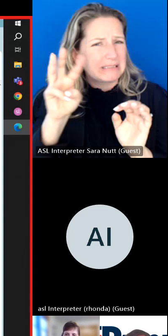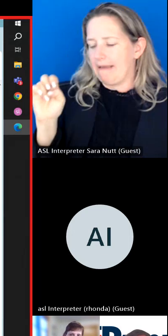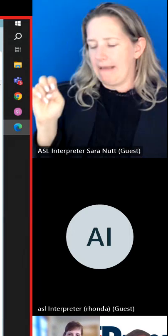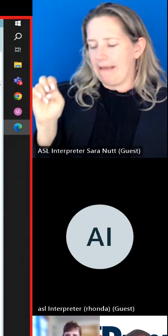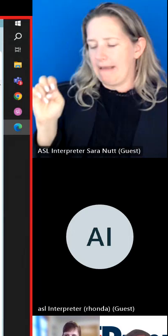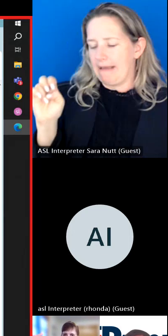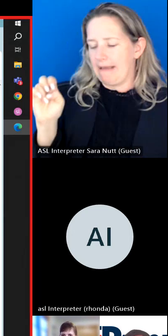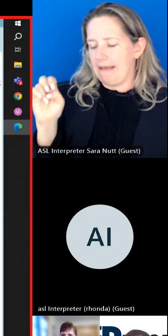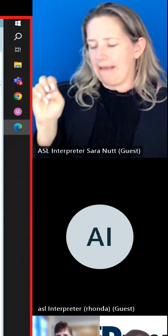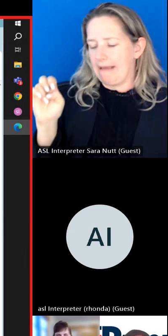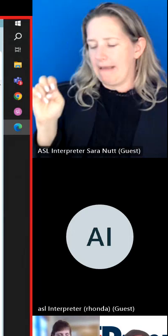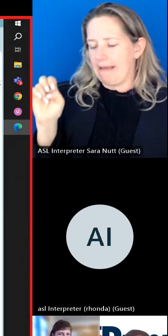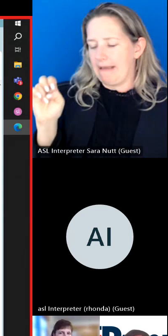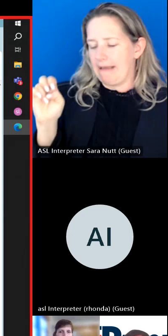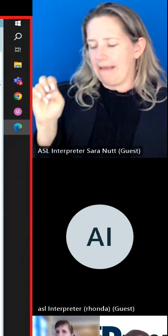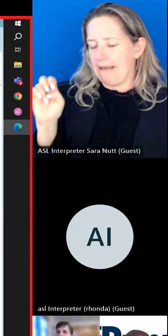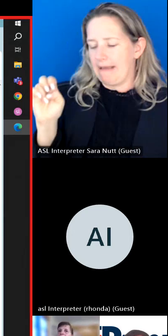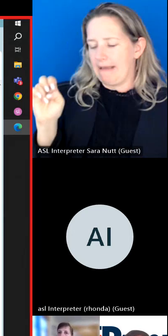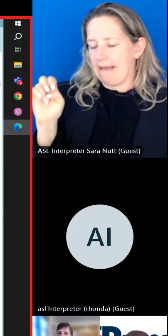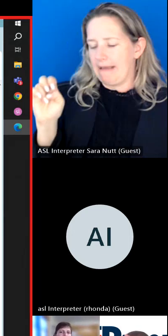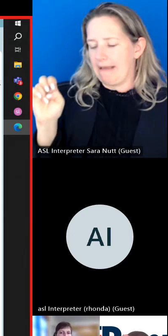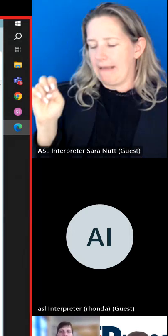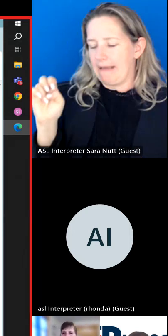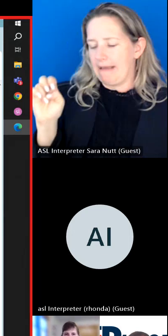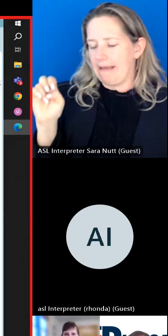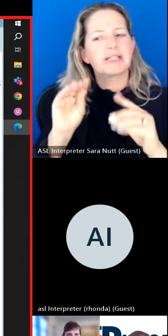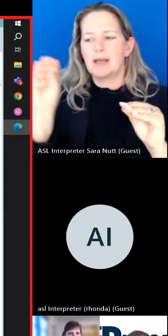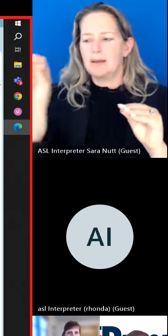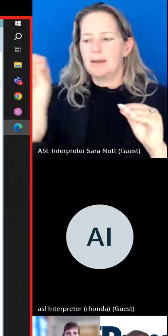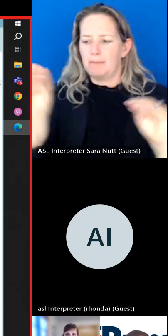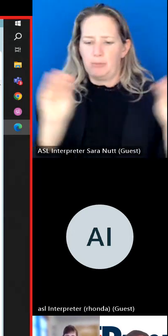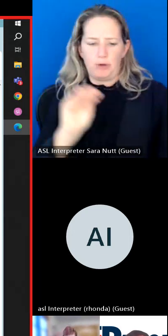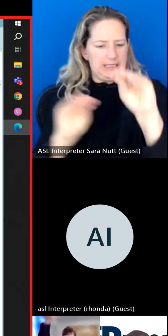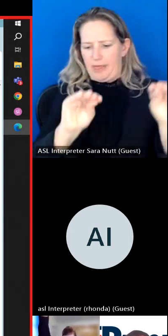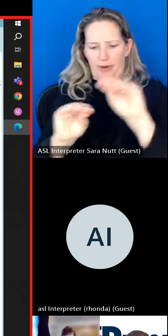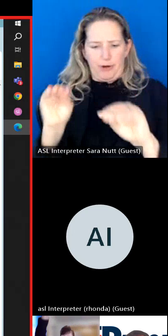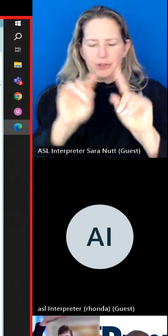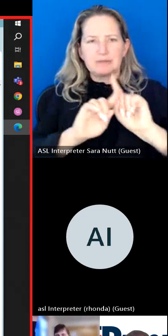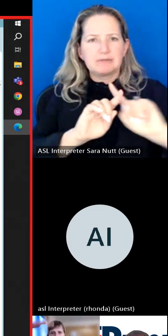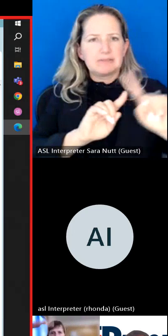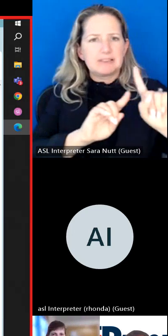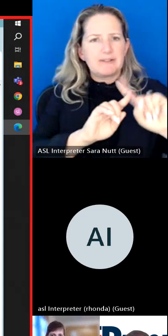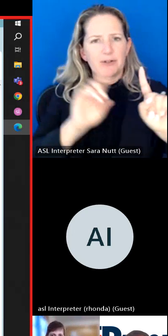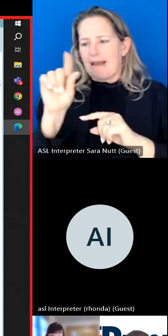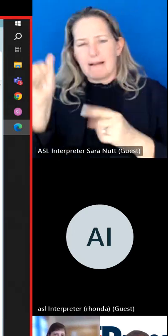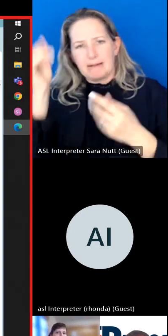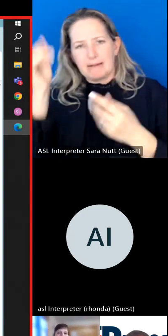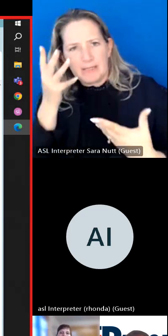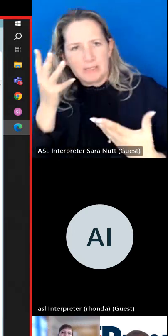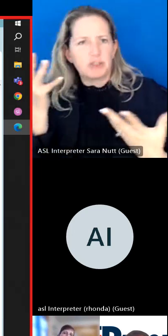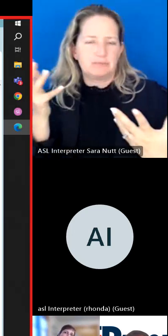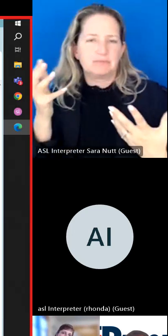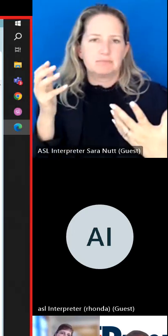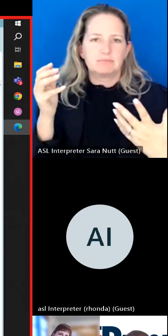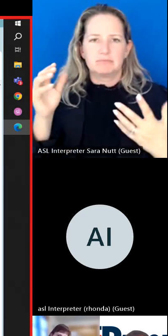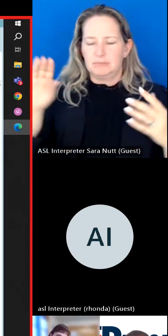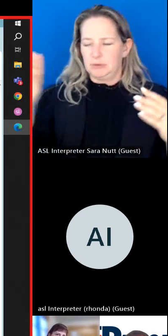like separate data visualizations together. It's combining them essentially into one longer